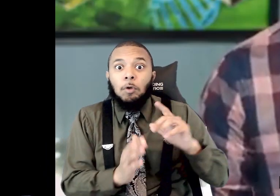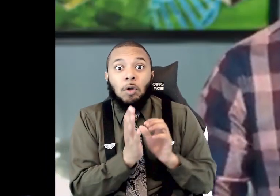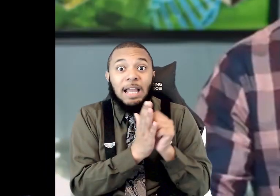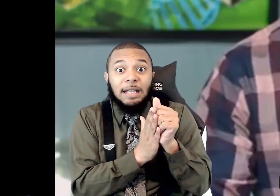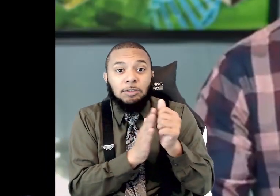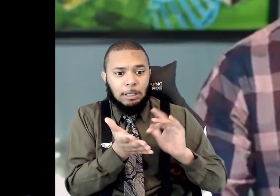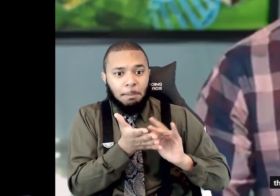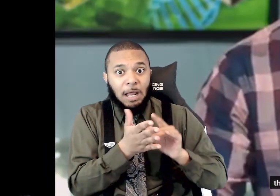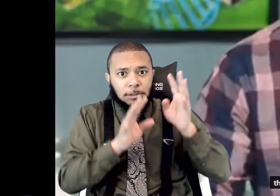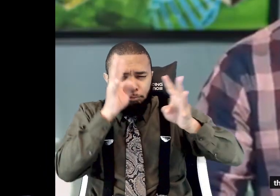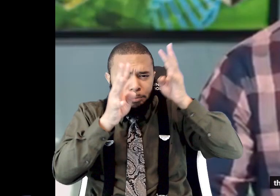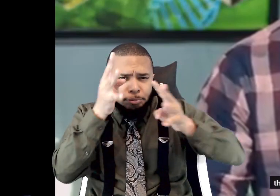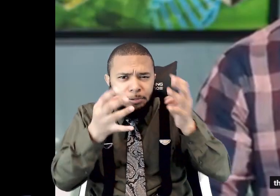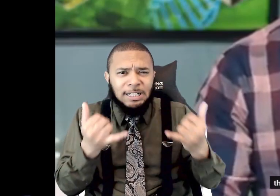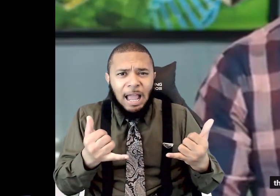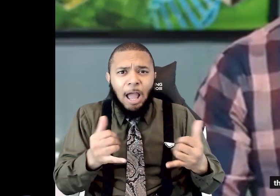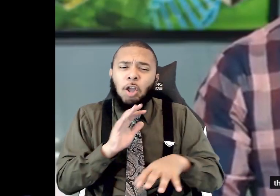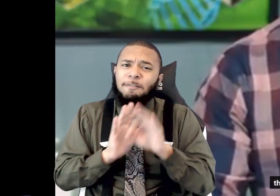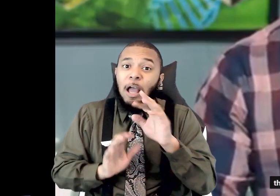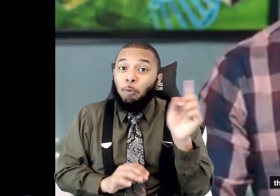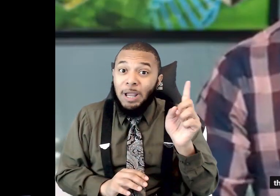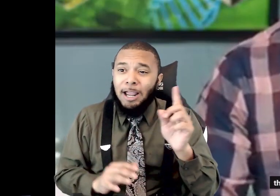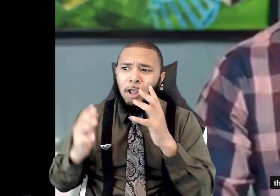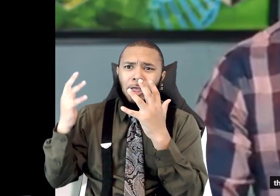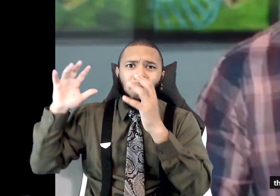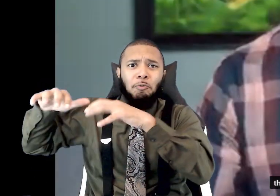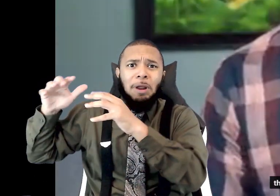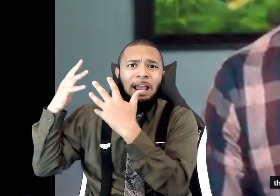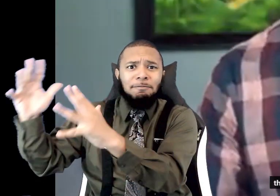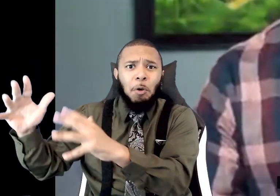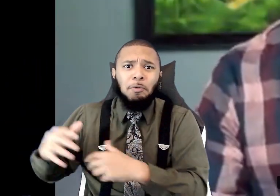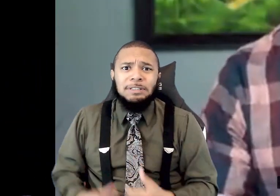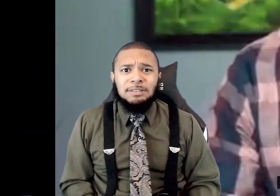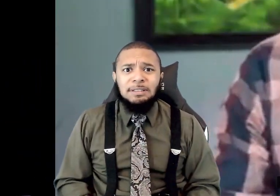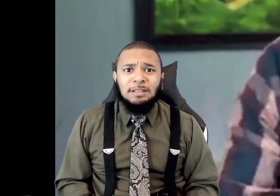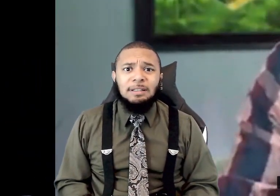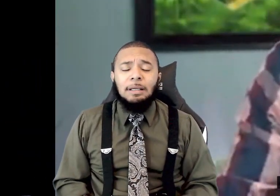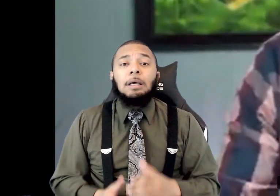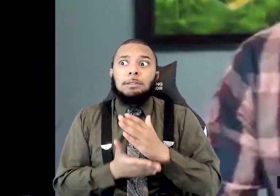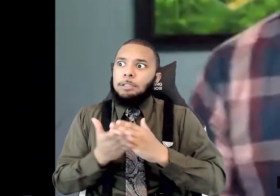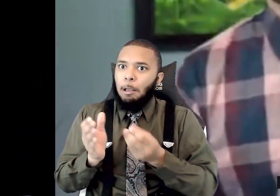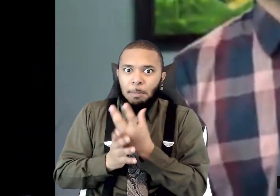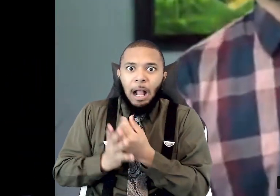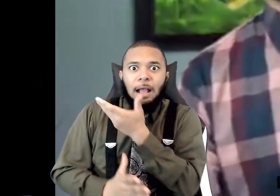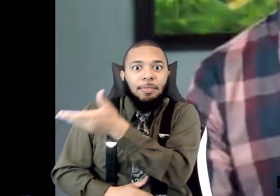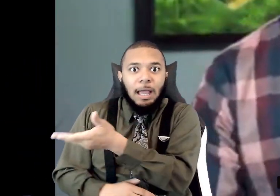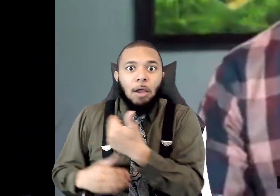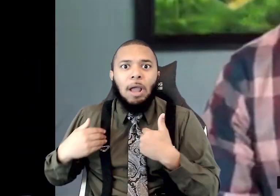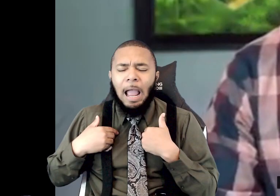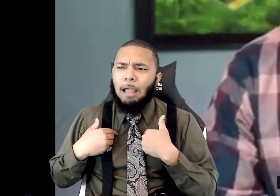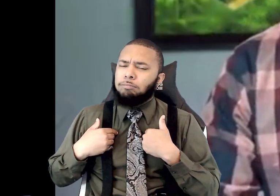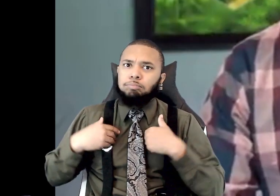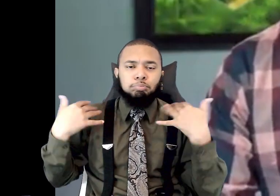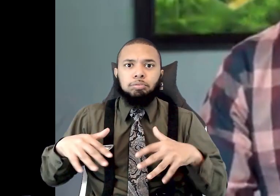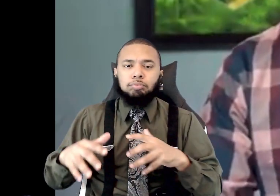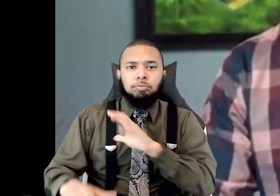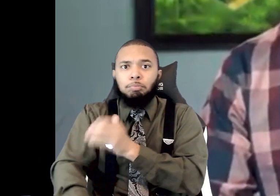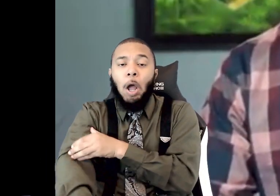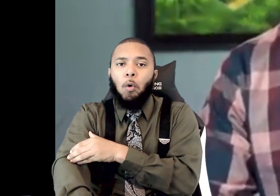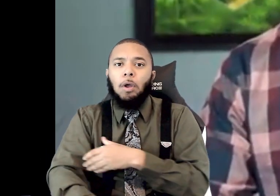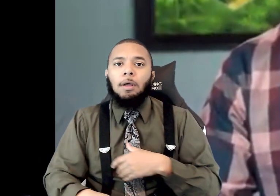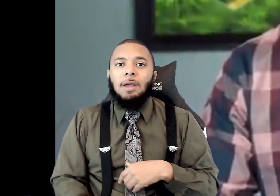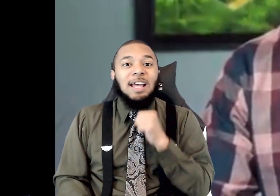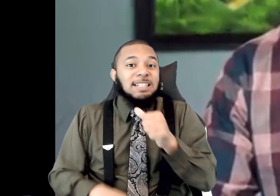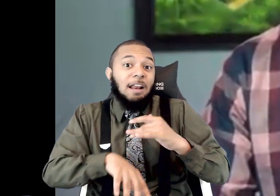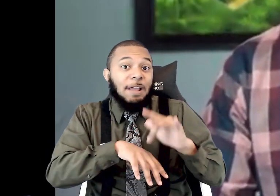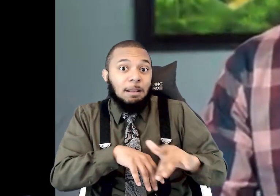are only found in certain parts of the rainforest throughout the world. Okay, we have found that there are some plants there that can do some pretty amazing things, and that wouldn't be available